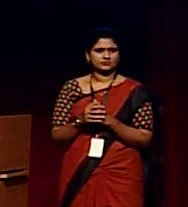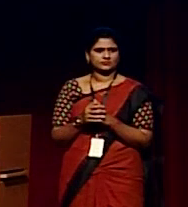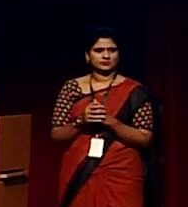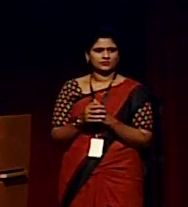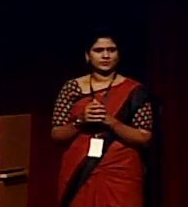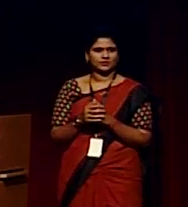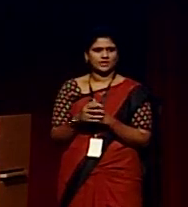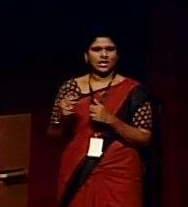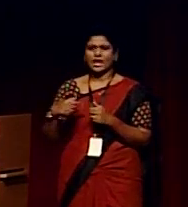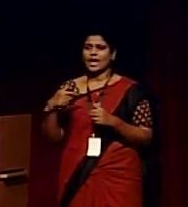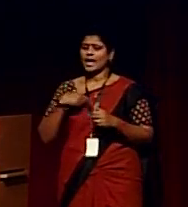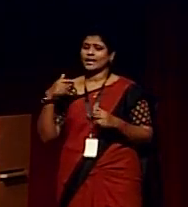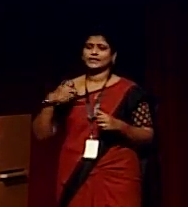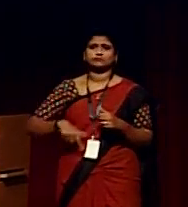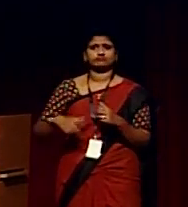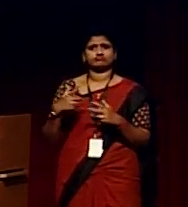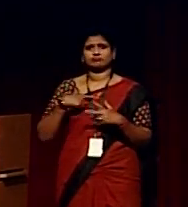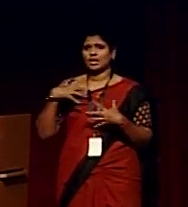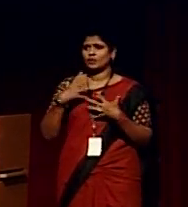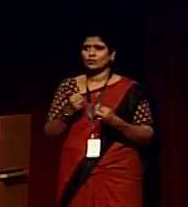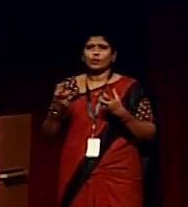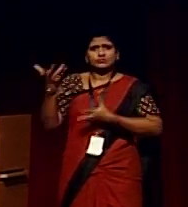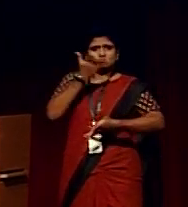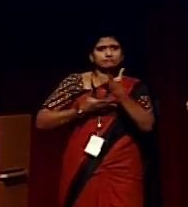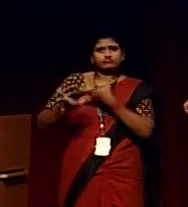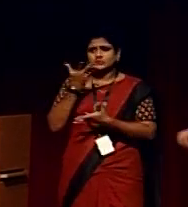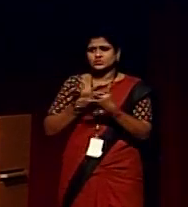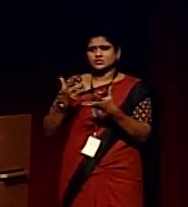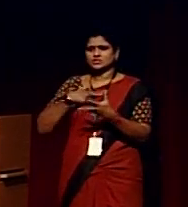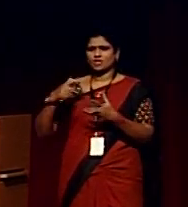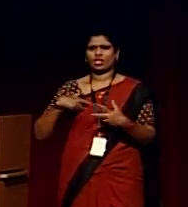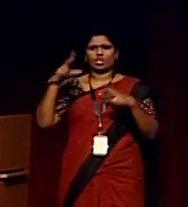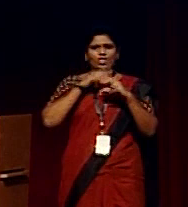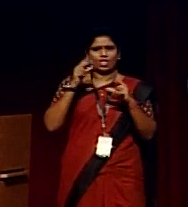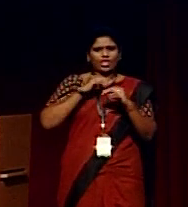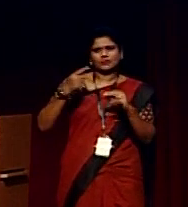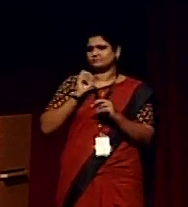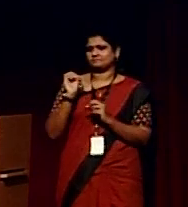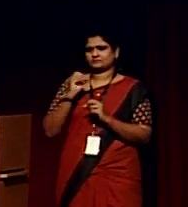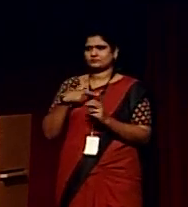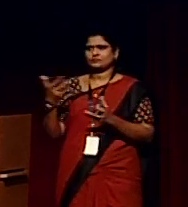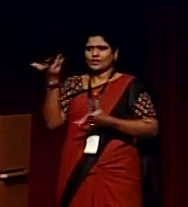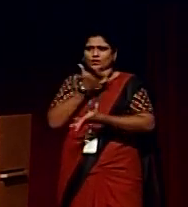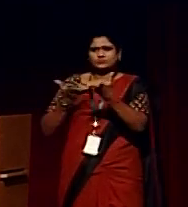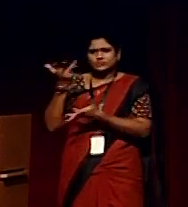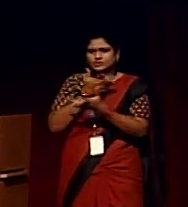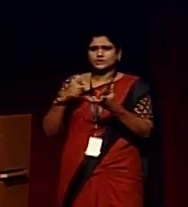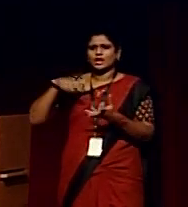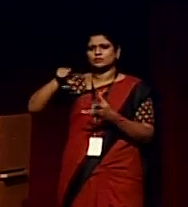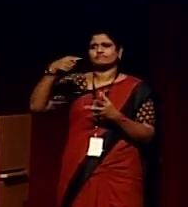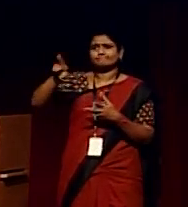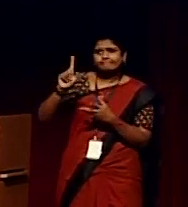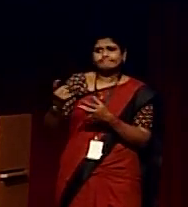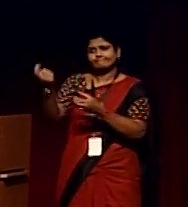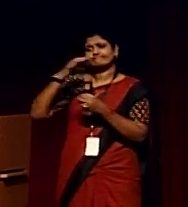to motivate that we can do STEM accessibility on the web. We can do it now, we can do it today. And we can do all